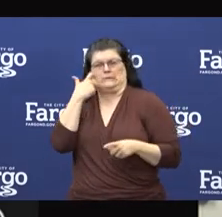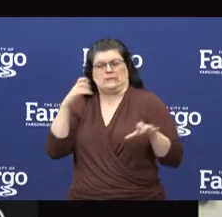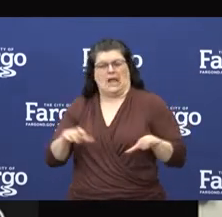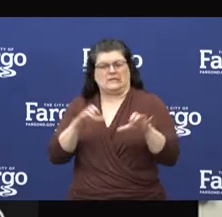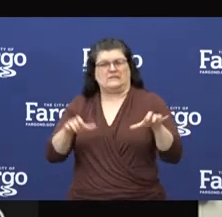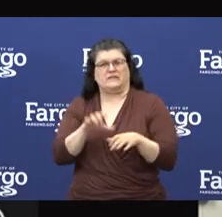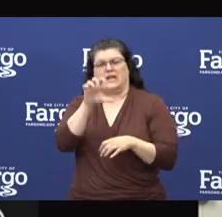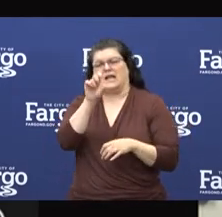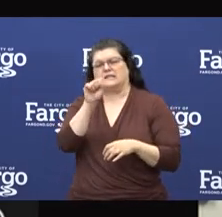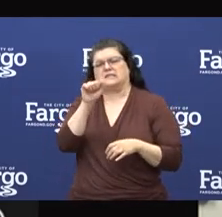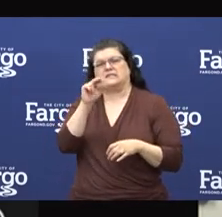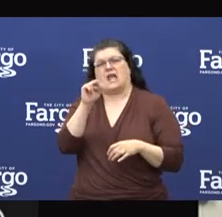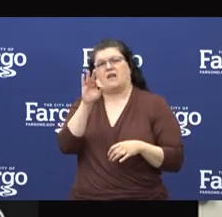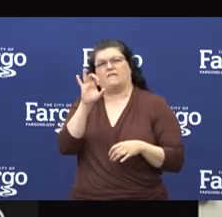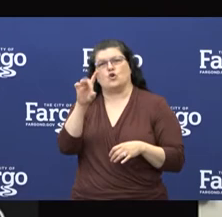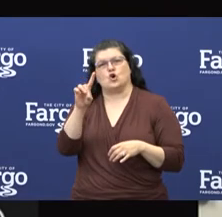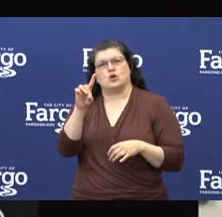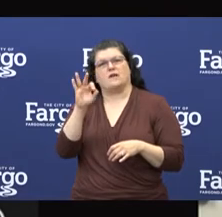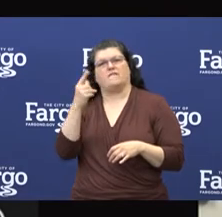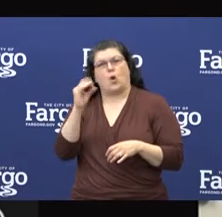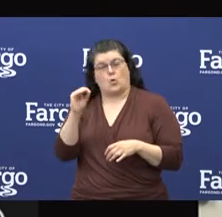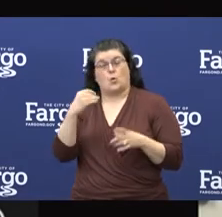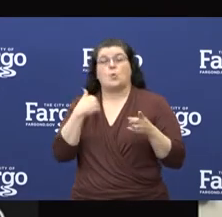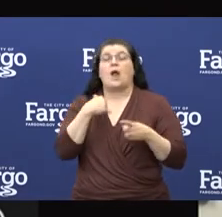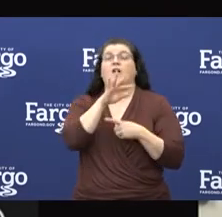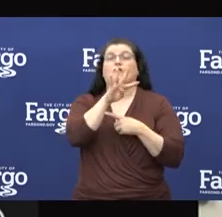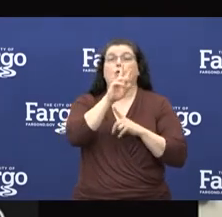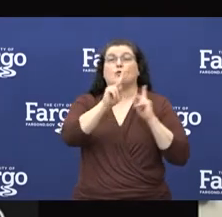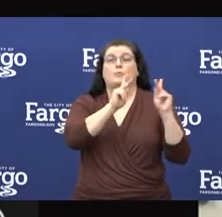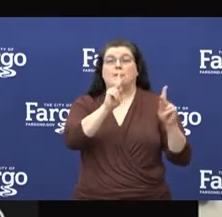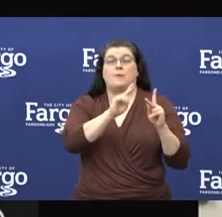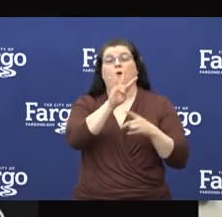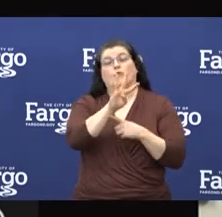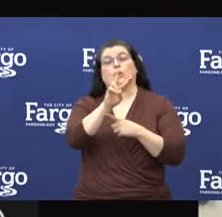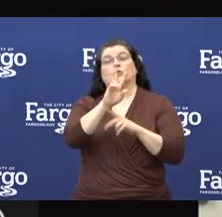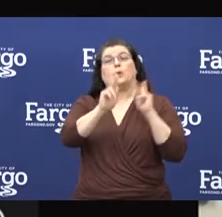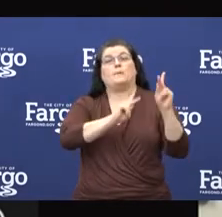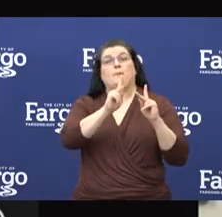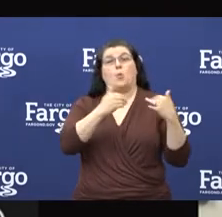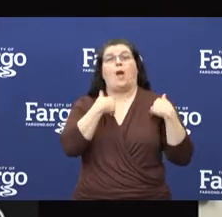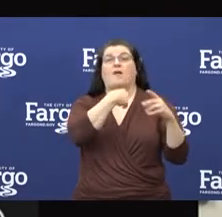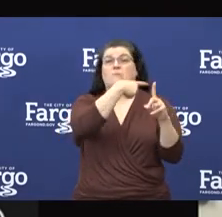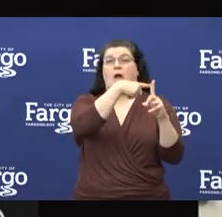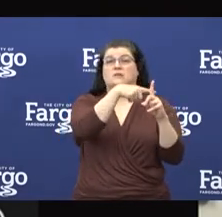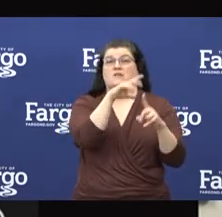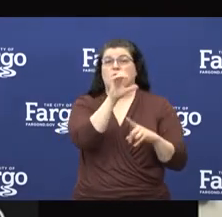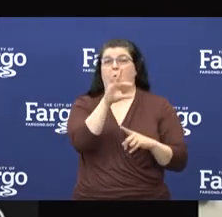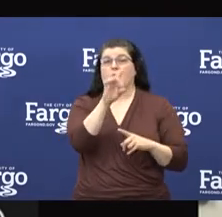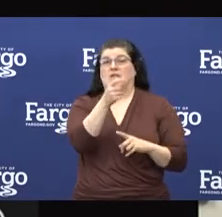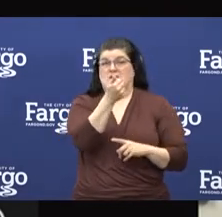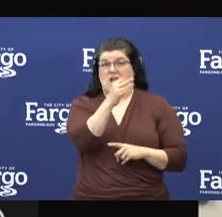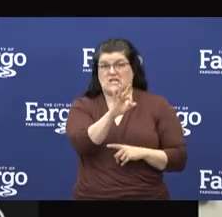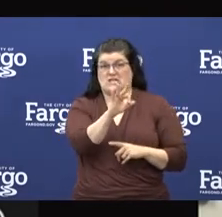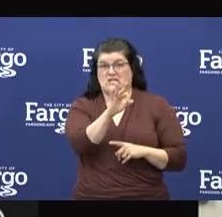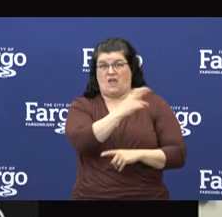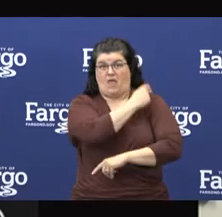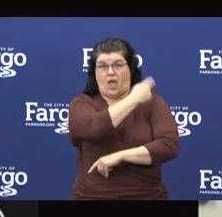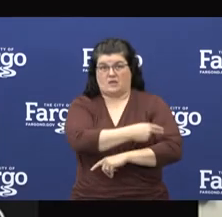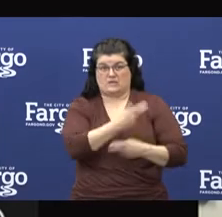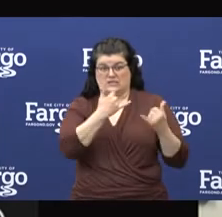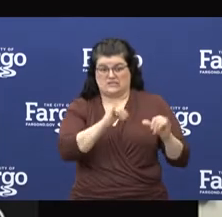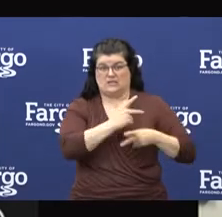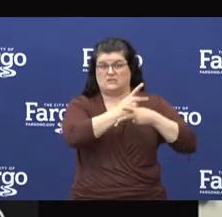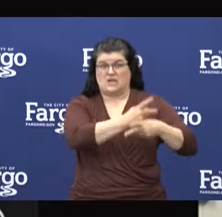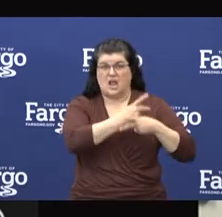at Sanford and Fargo. We're caring for 42 patients in our hospital who have tested positive for COVID-19. That remains a